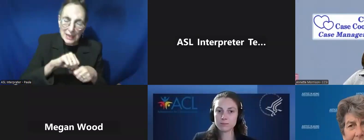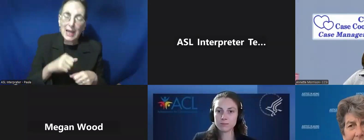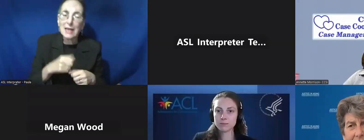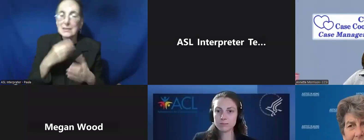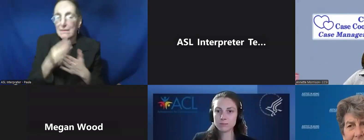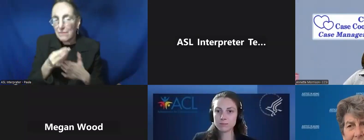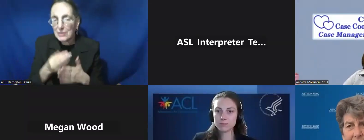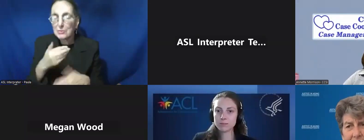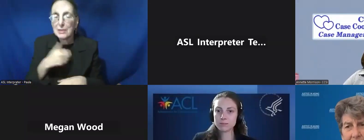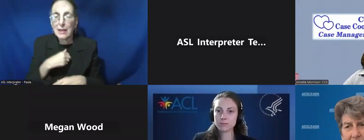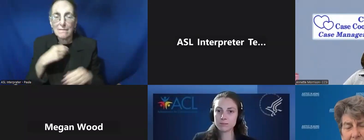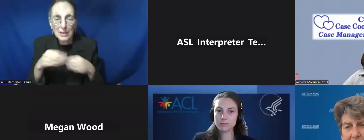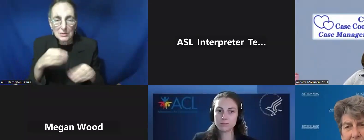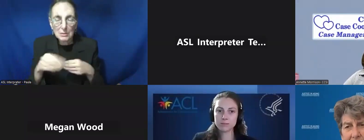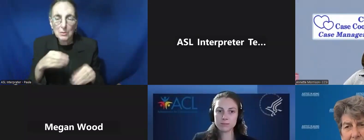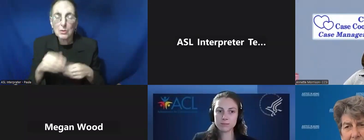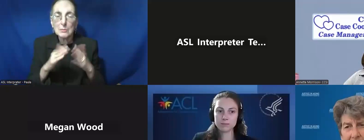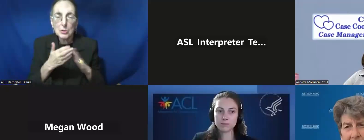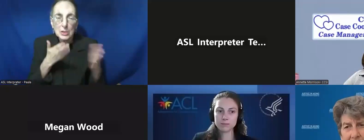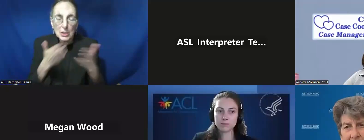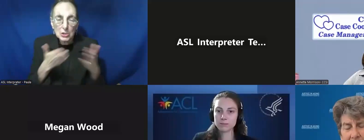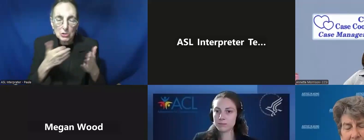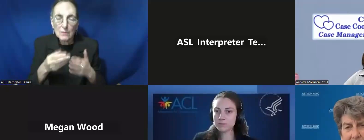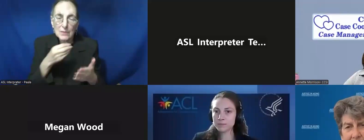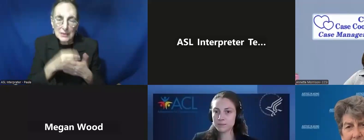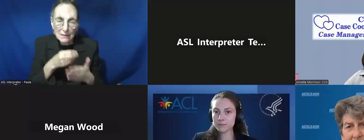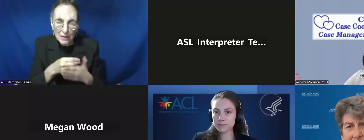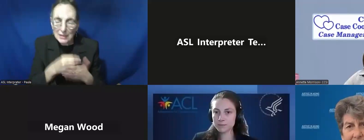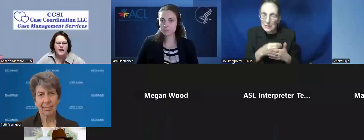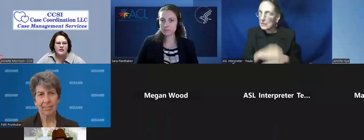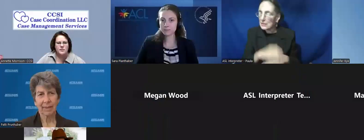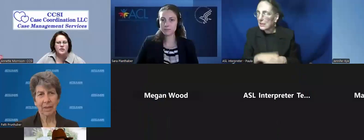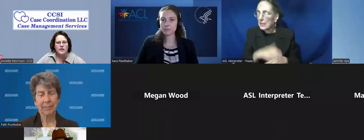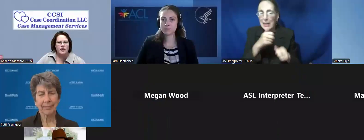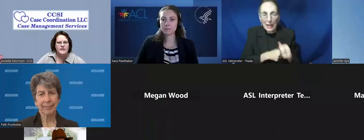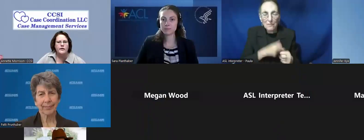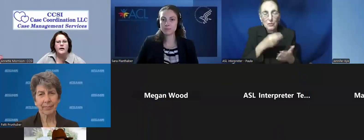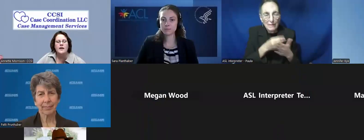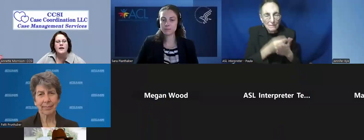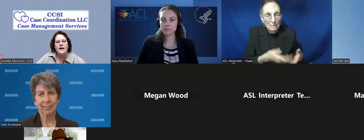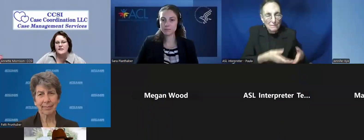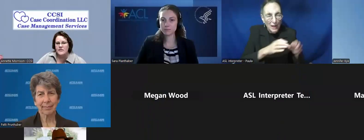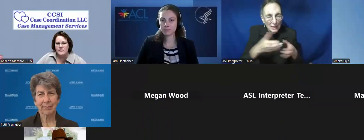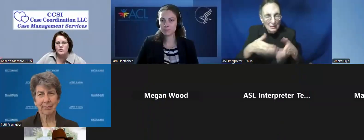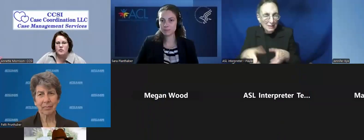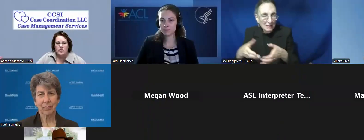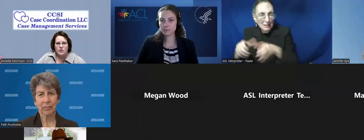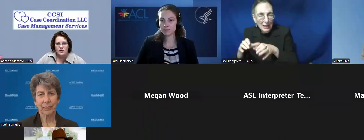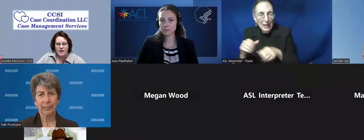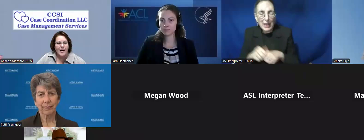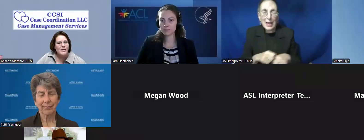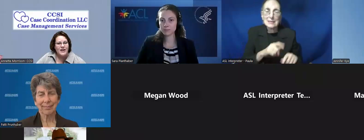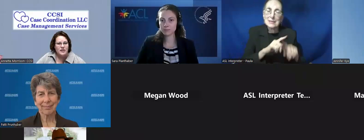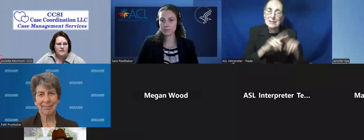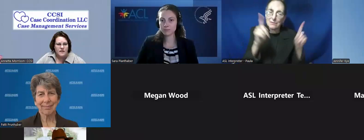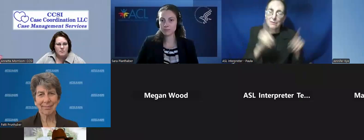have Alzheimer's disease and related disorder funds. Every fund has a little bit of a different eligibility criteria. And sometimes we will